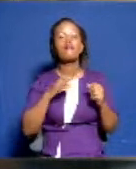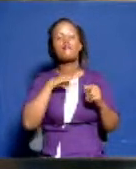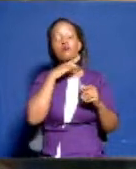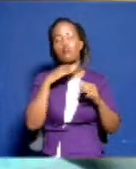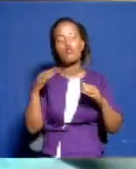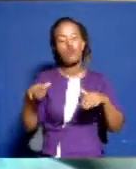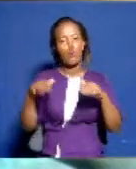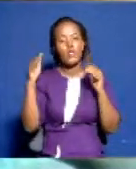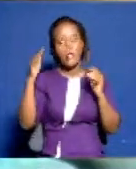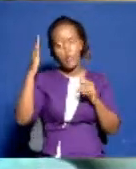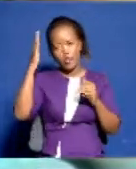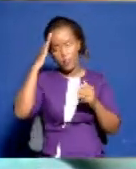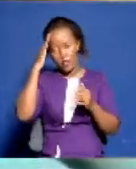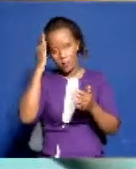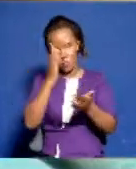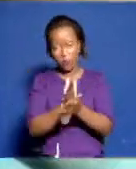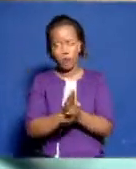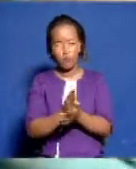by relatives.